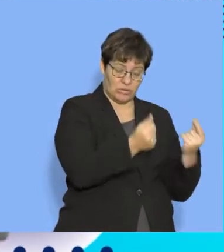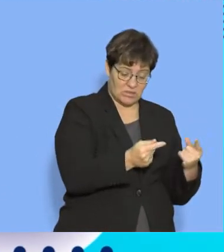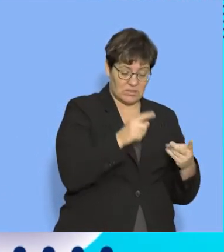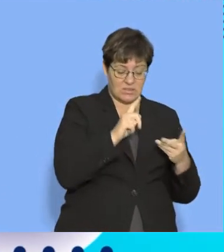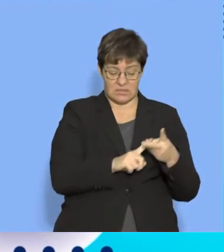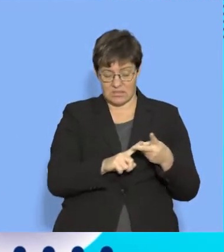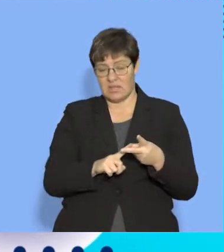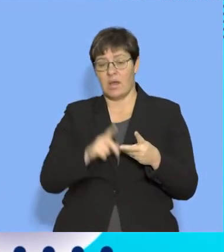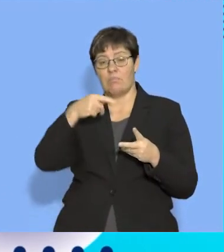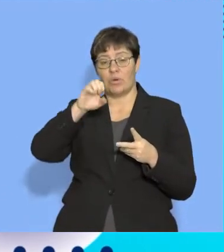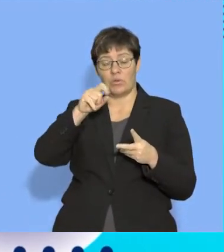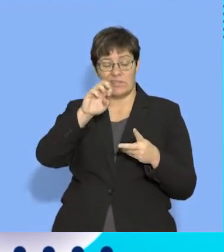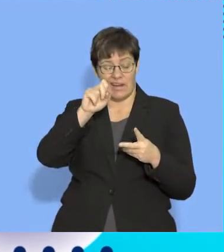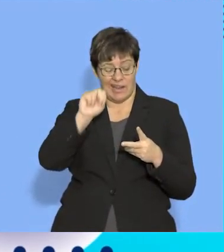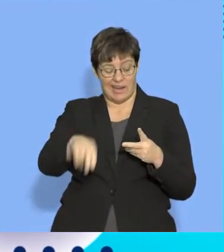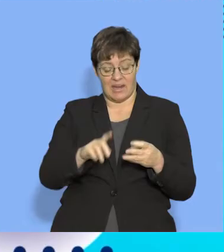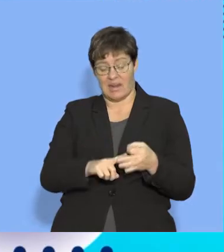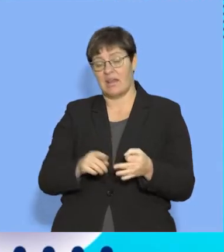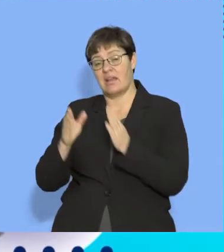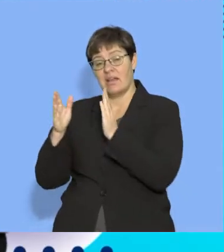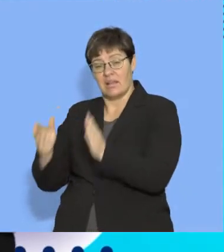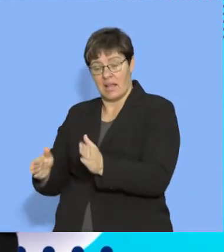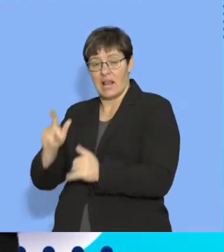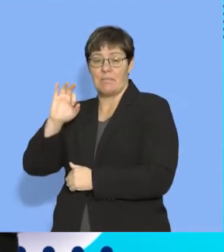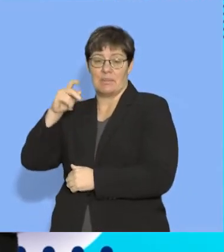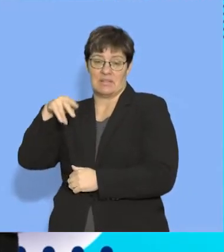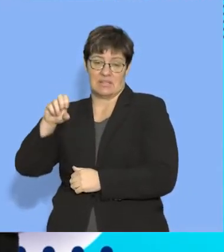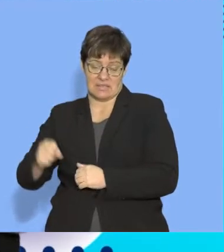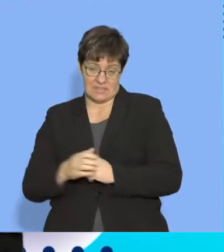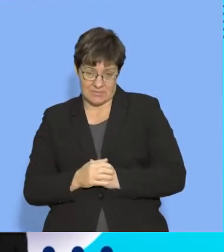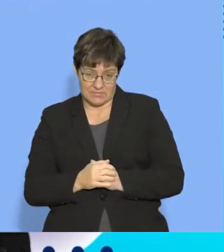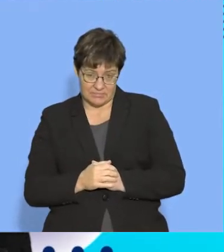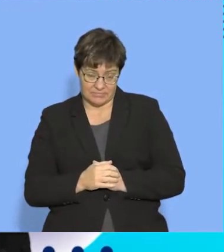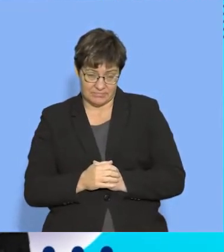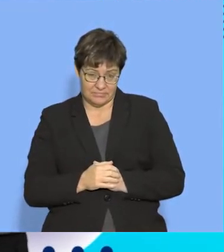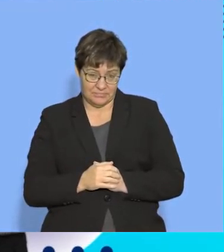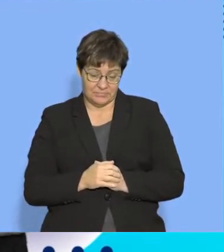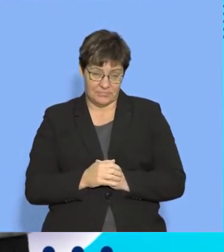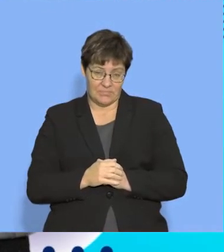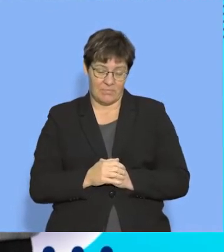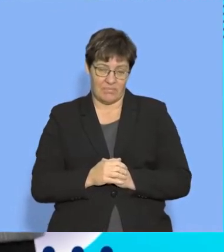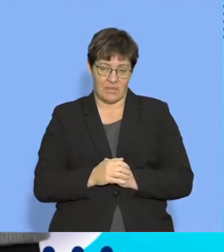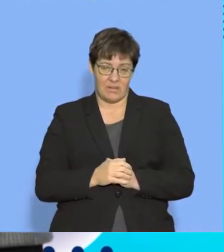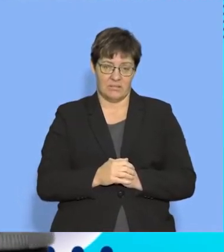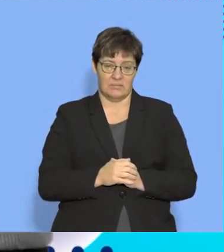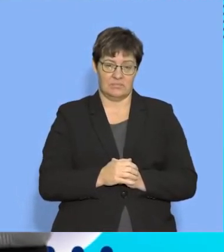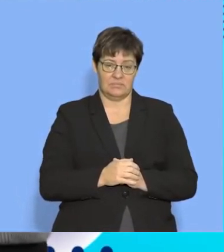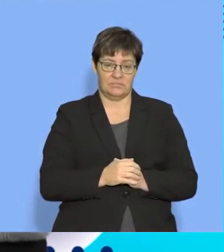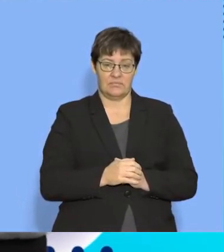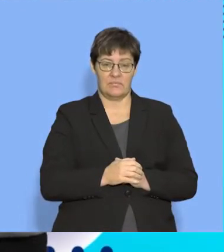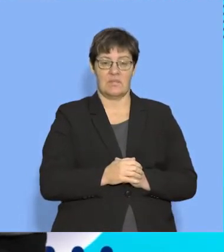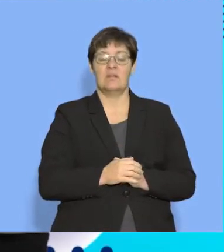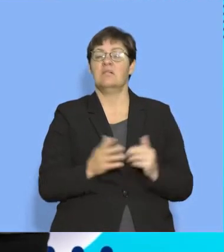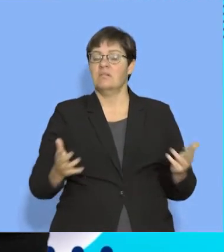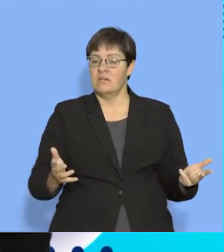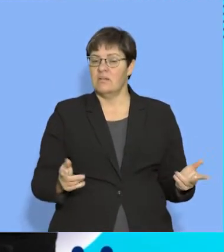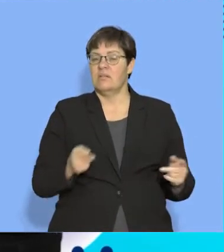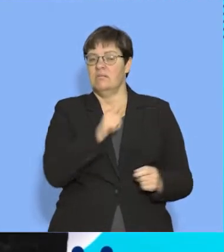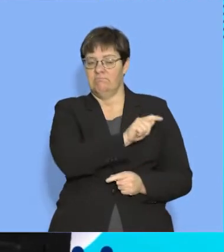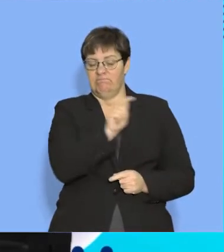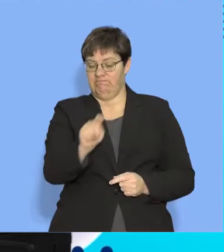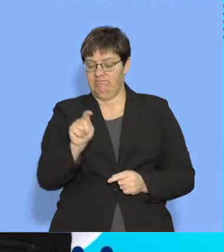your enzymes that digest your proteins, and then finally those enzymes that digest your fats. So your fatty acids and your lipids essentially